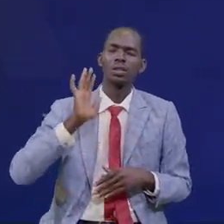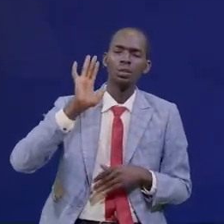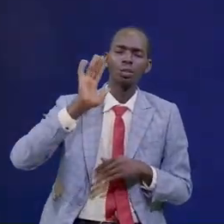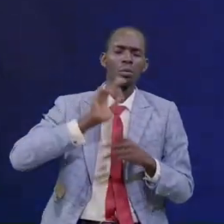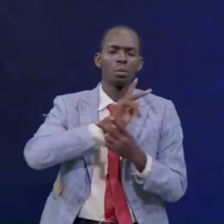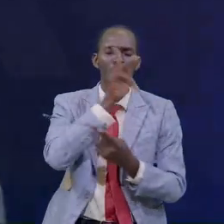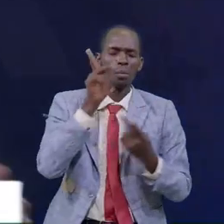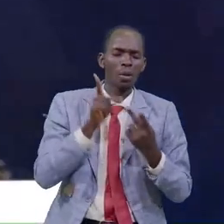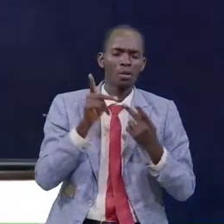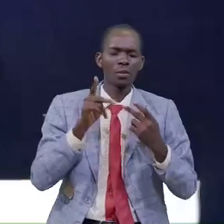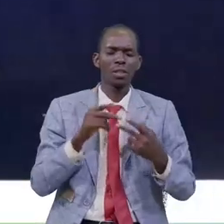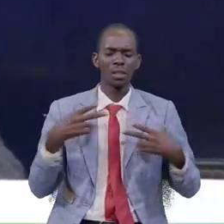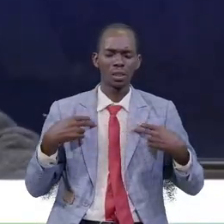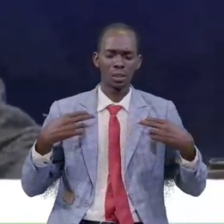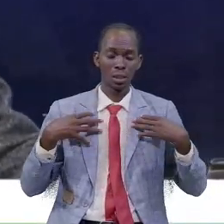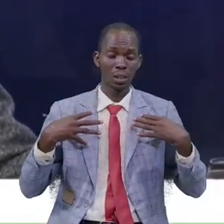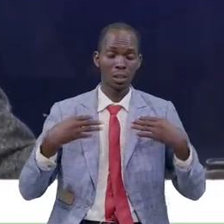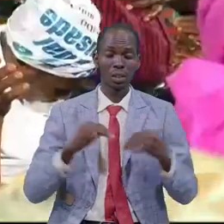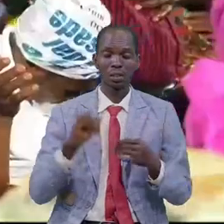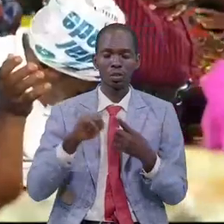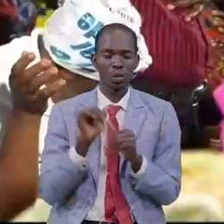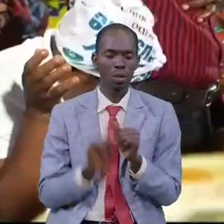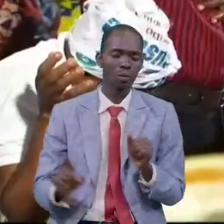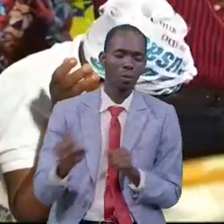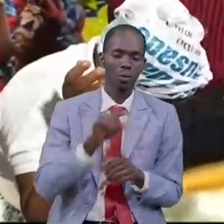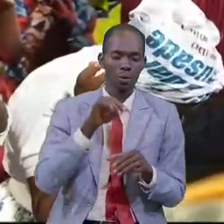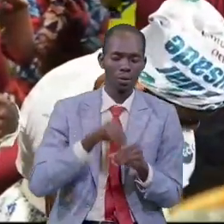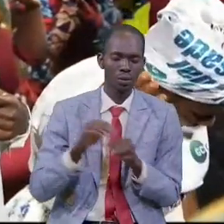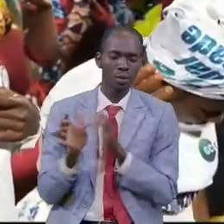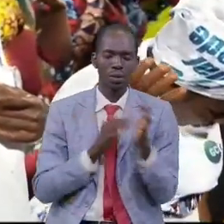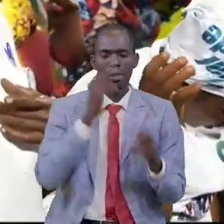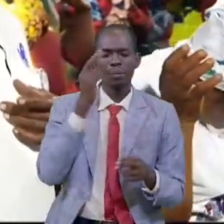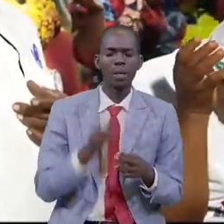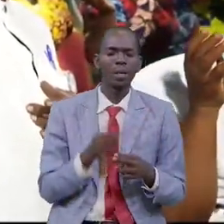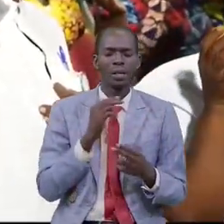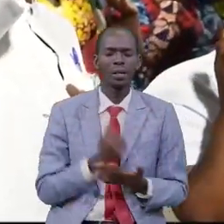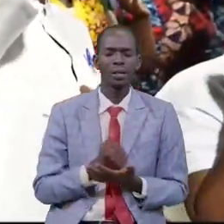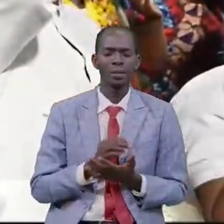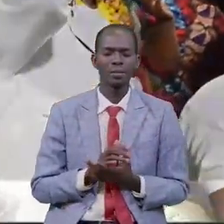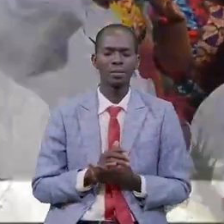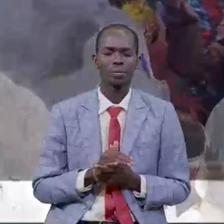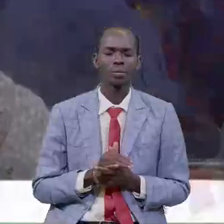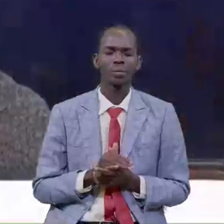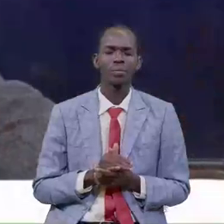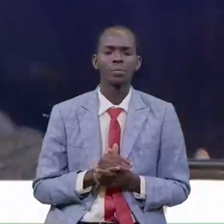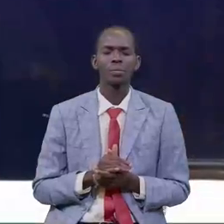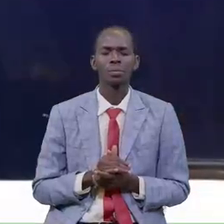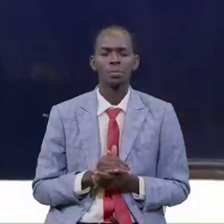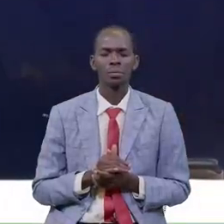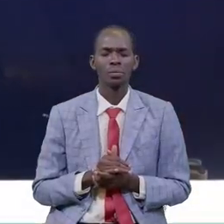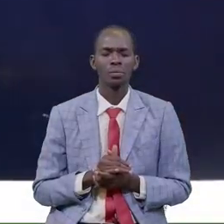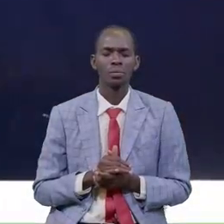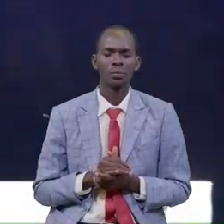to everyone now in Jesus' name. Au nom de Jésus-Christ. This